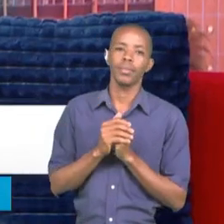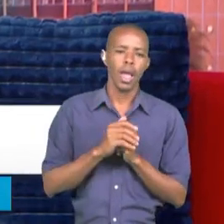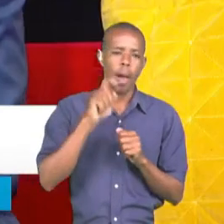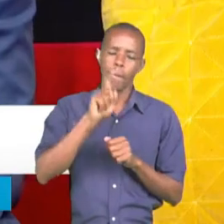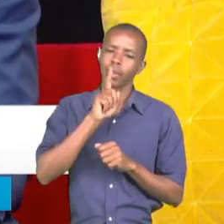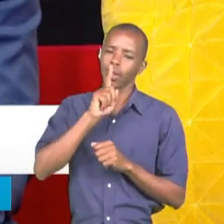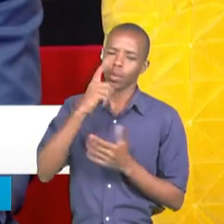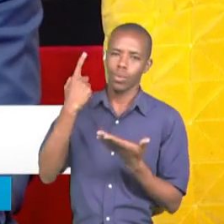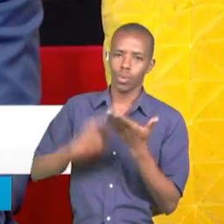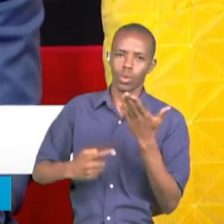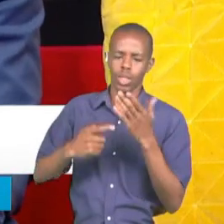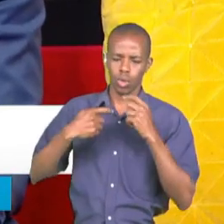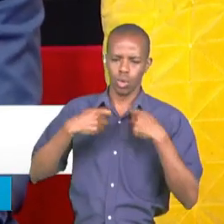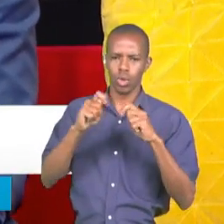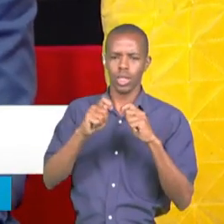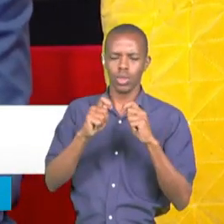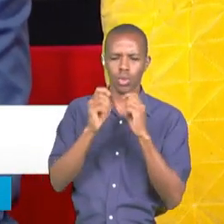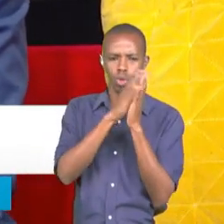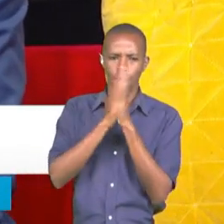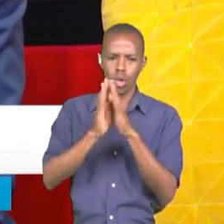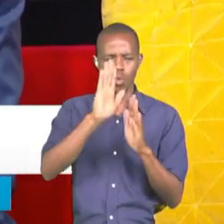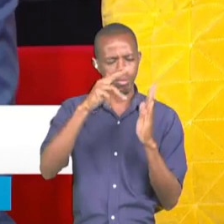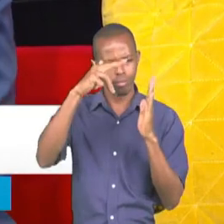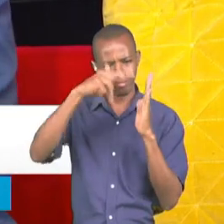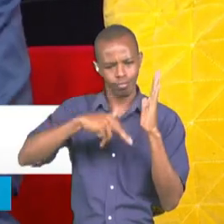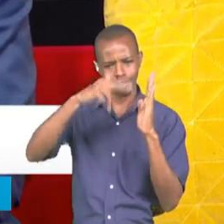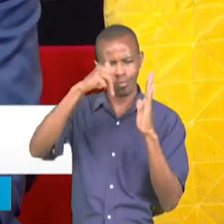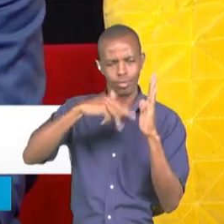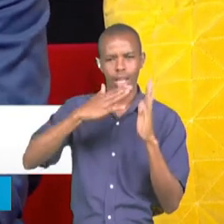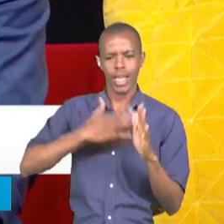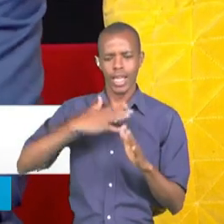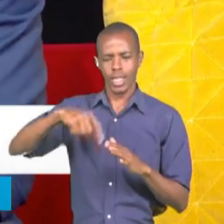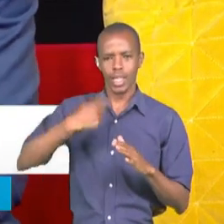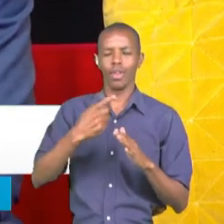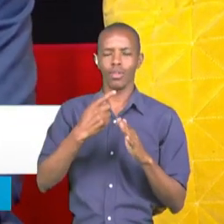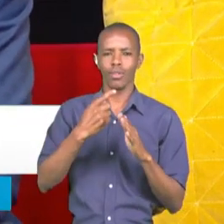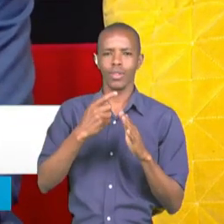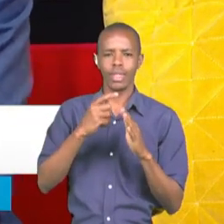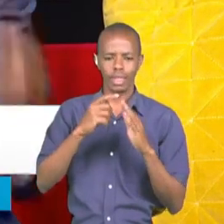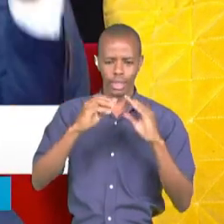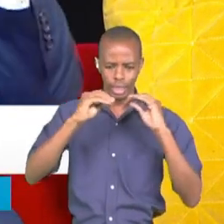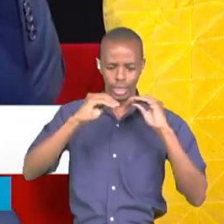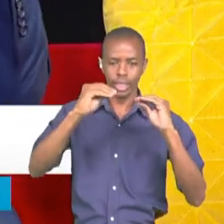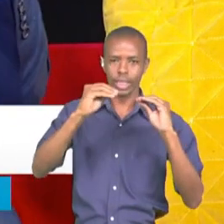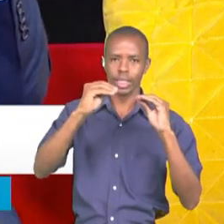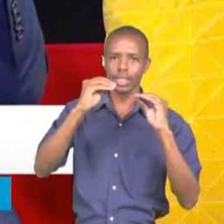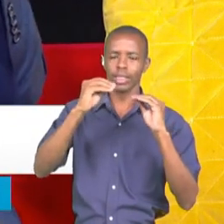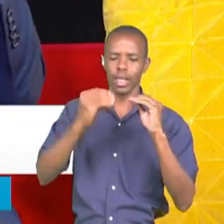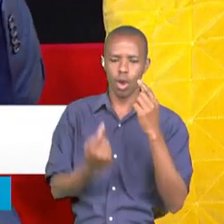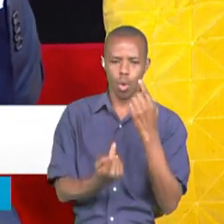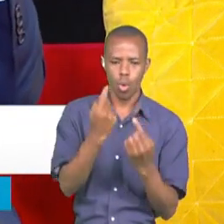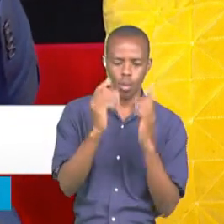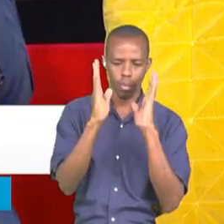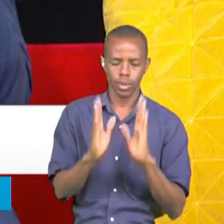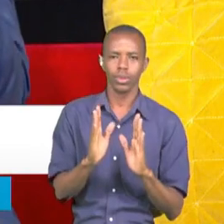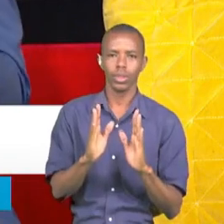say, trying to look at your story as a self-taught chef, maybe, you know, it's kind of mind-boggling, but by the time,